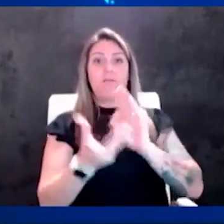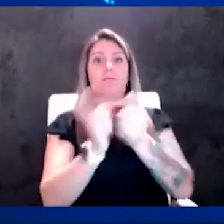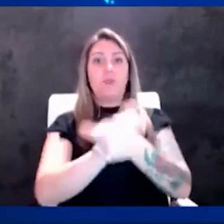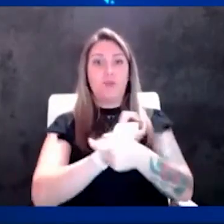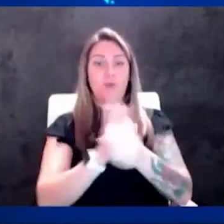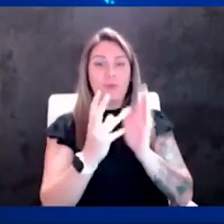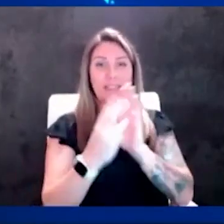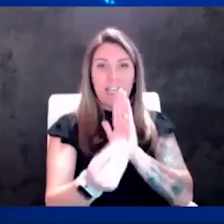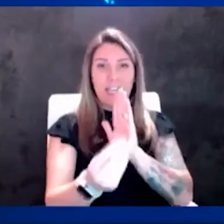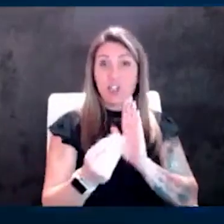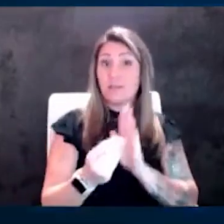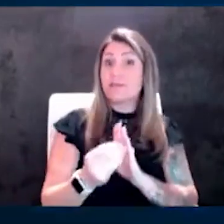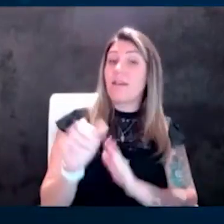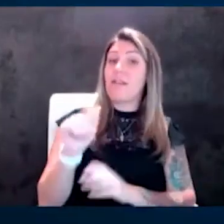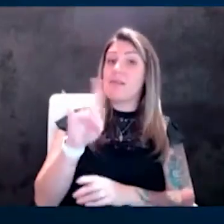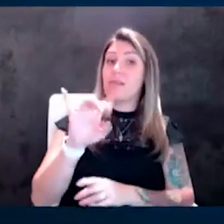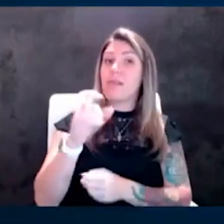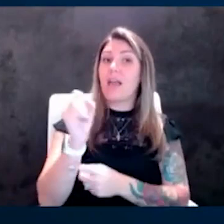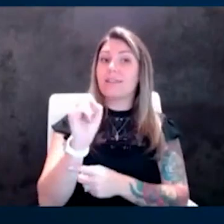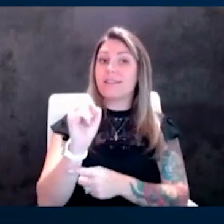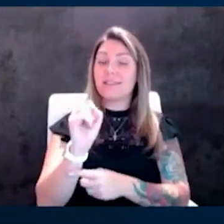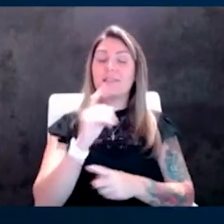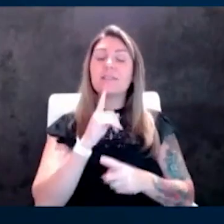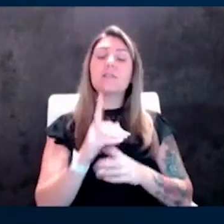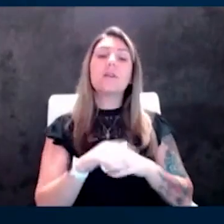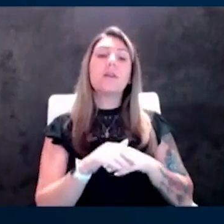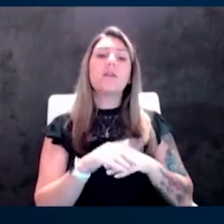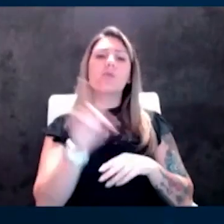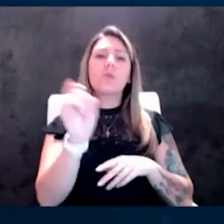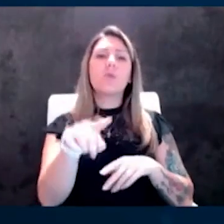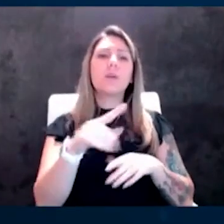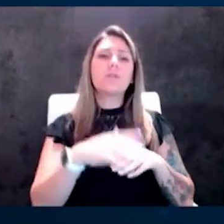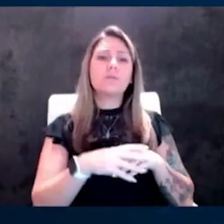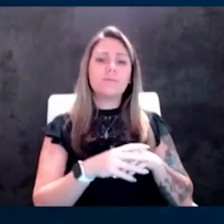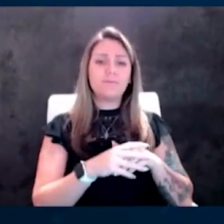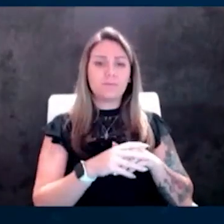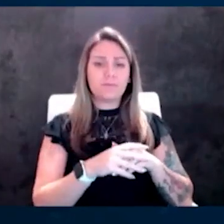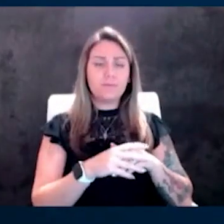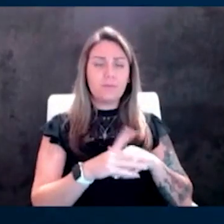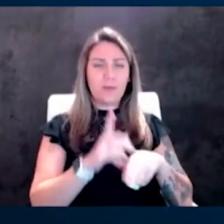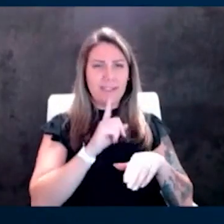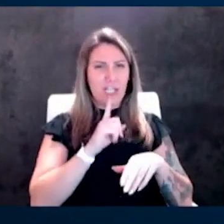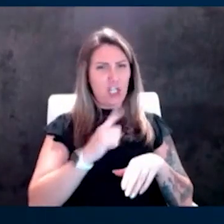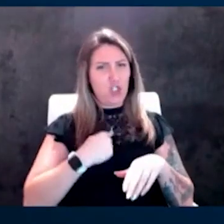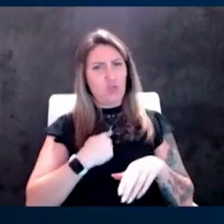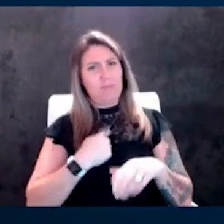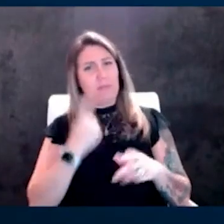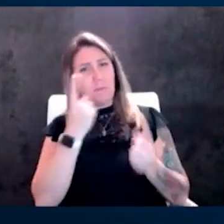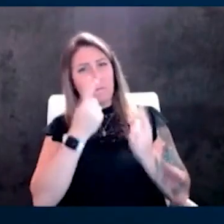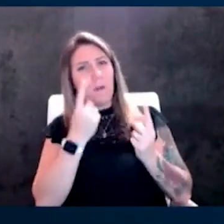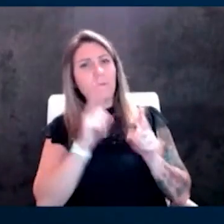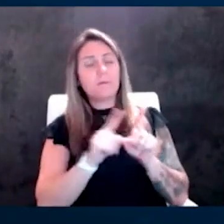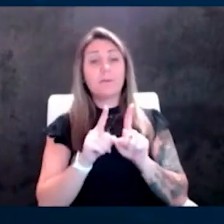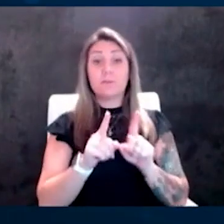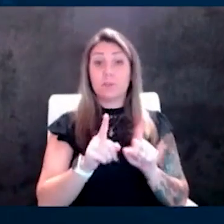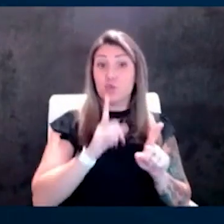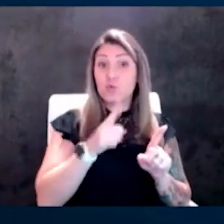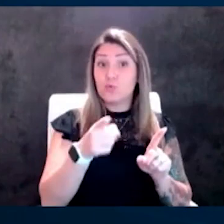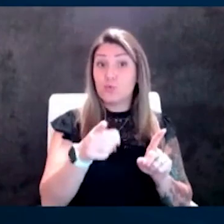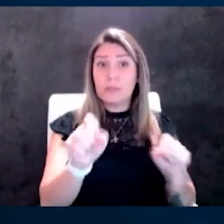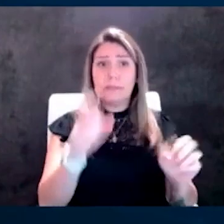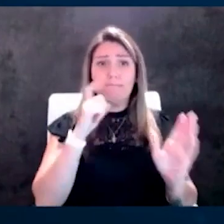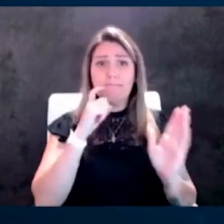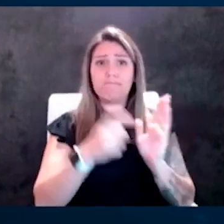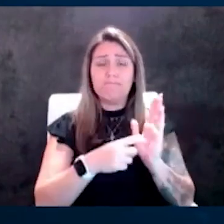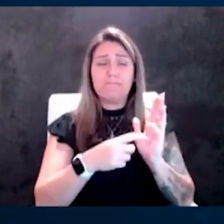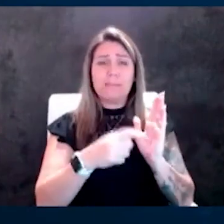Alexis. Caroline has a question, and this is about something I actually was wondering this too. Is it true you can tell if you need antibiotics